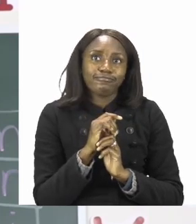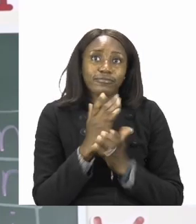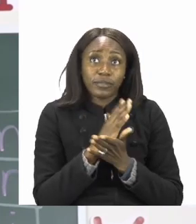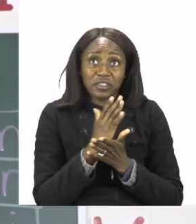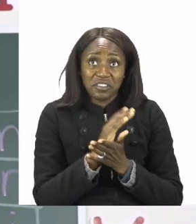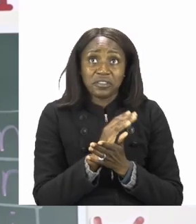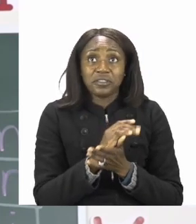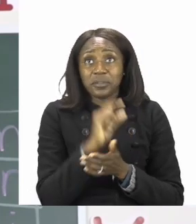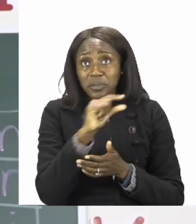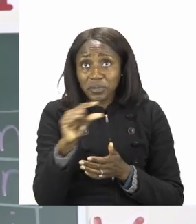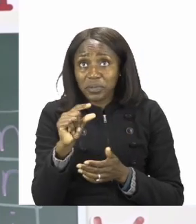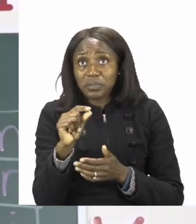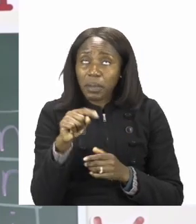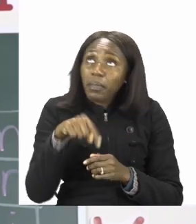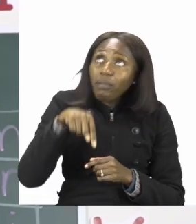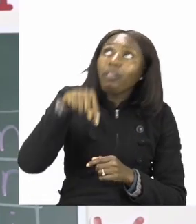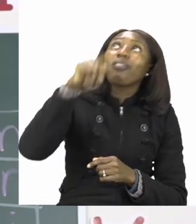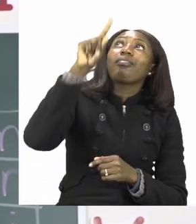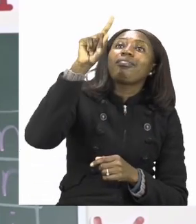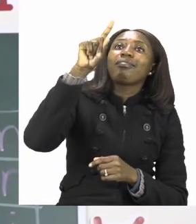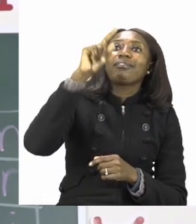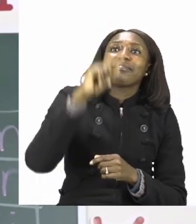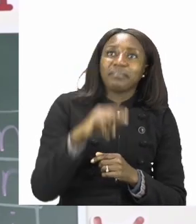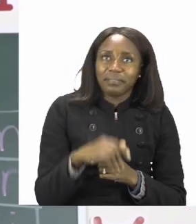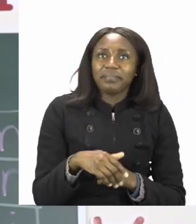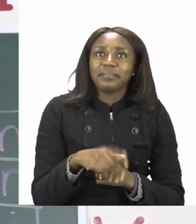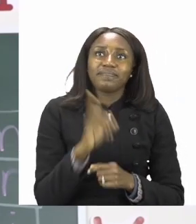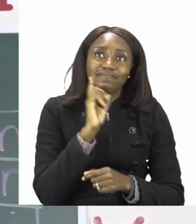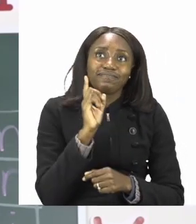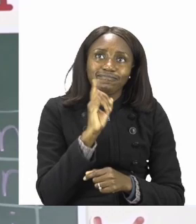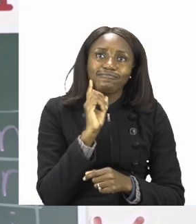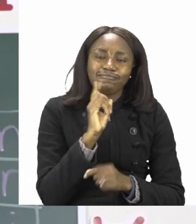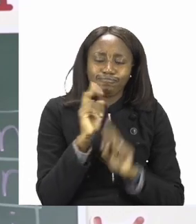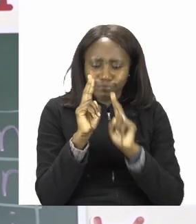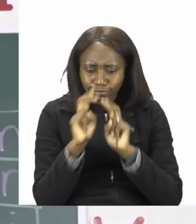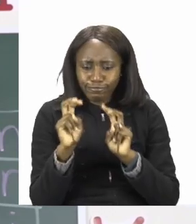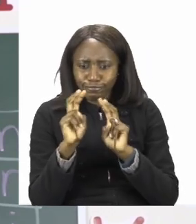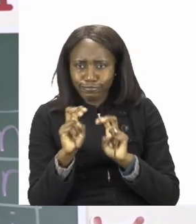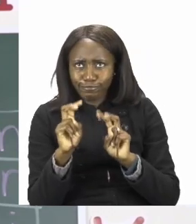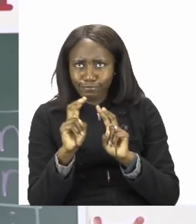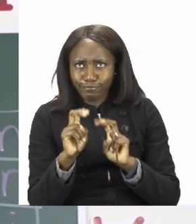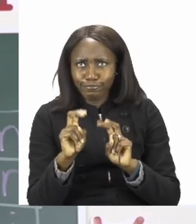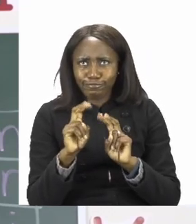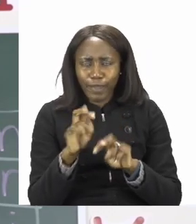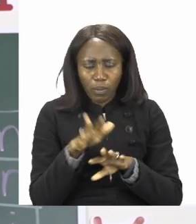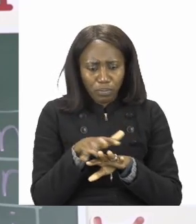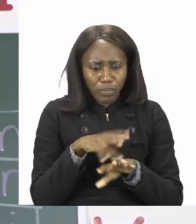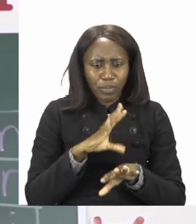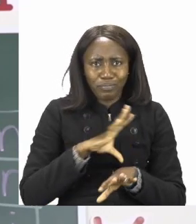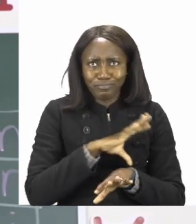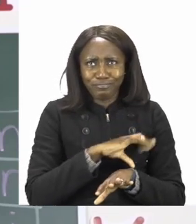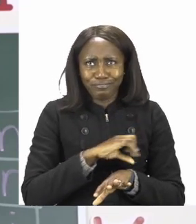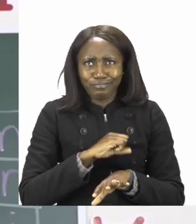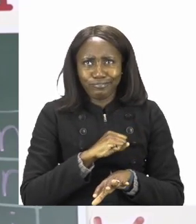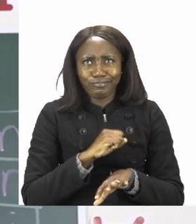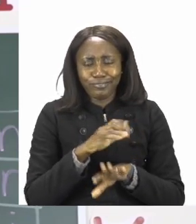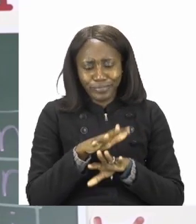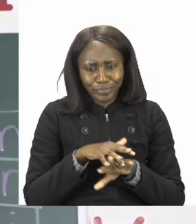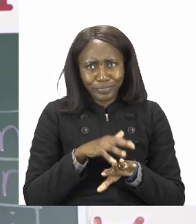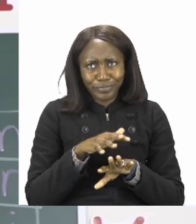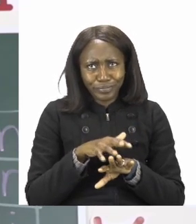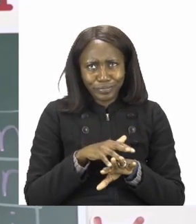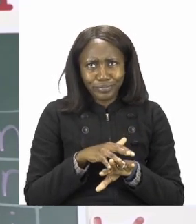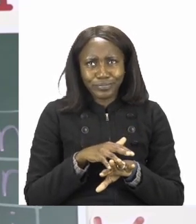might be reversed. Take your time when you're looking for your word search. If you find